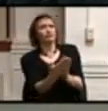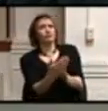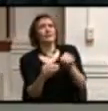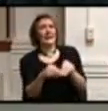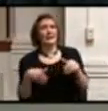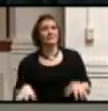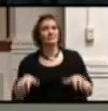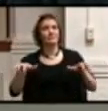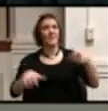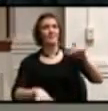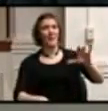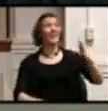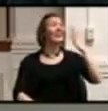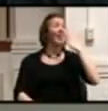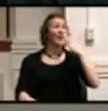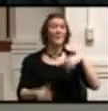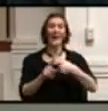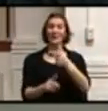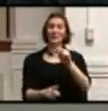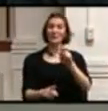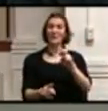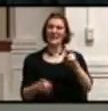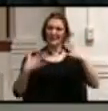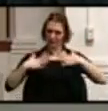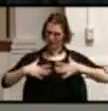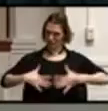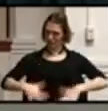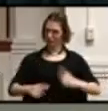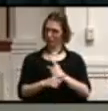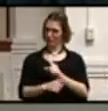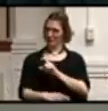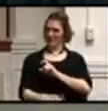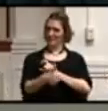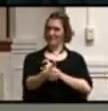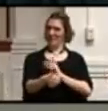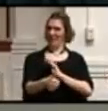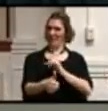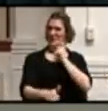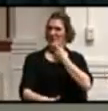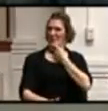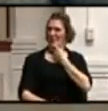Patrick. Yeah, nice to see Gene in his uniform. Yep. Thank you.